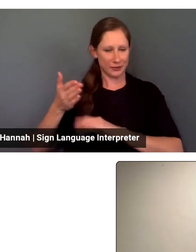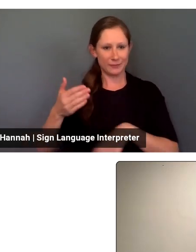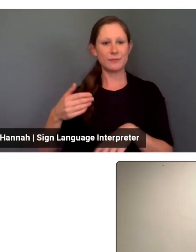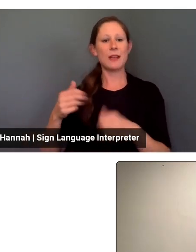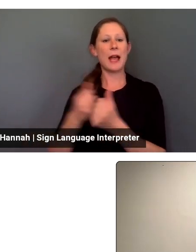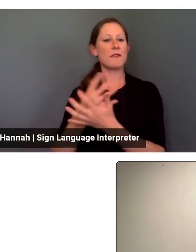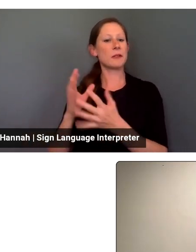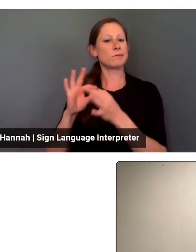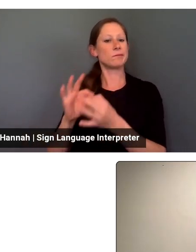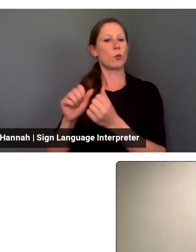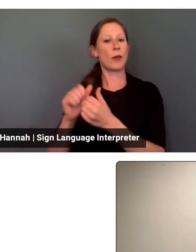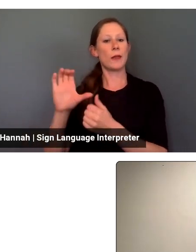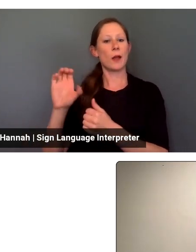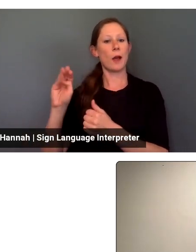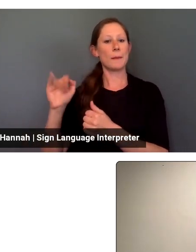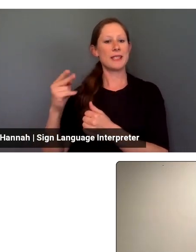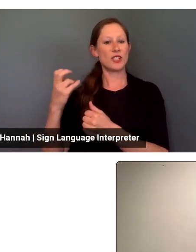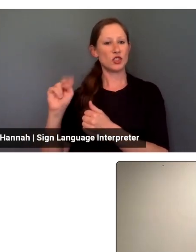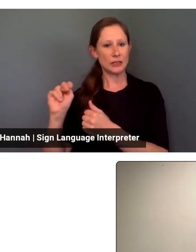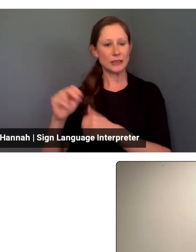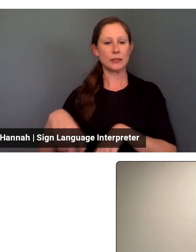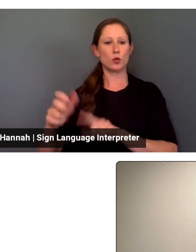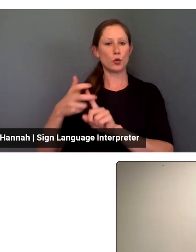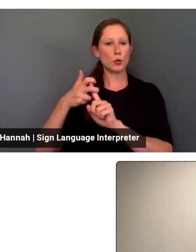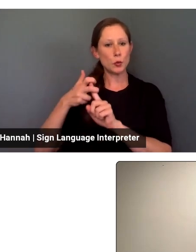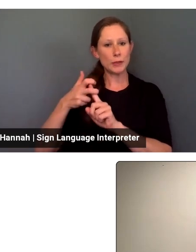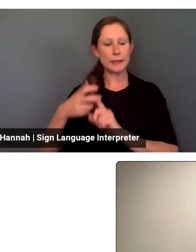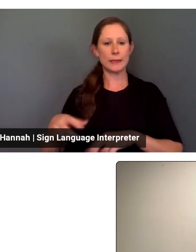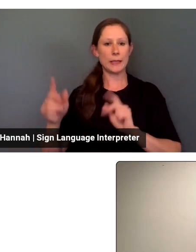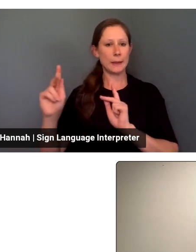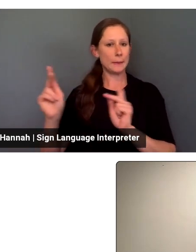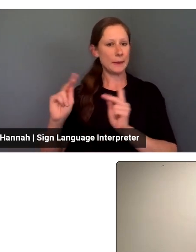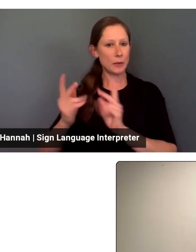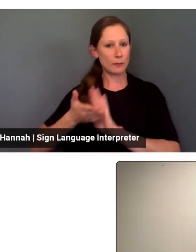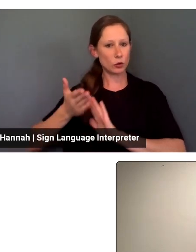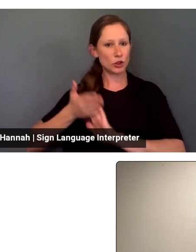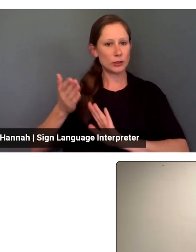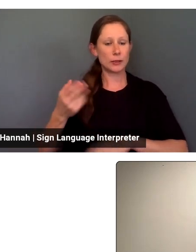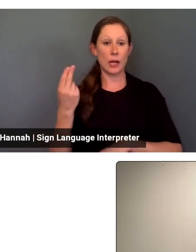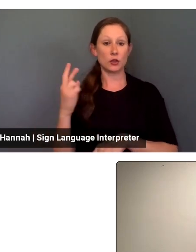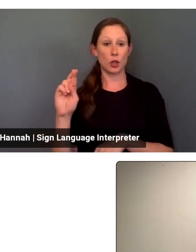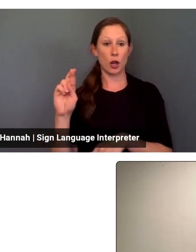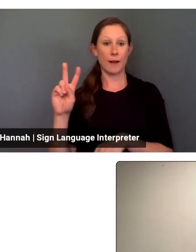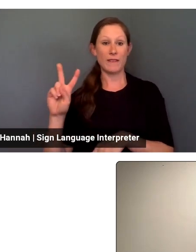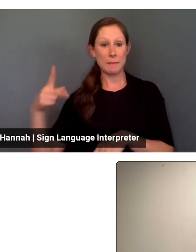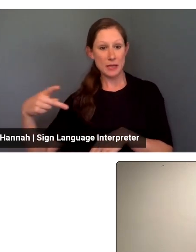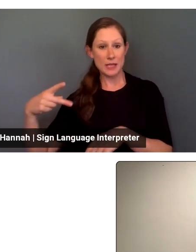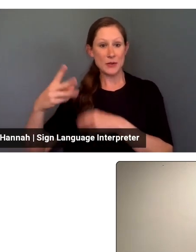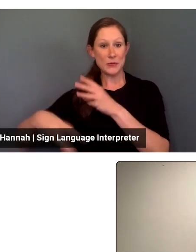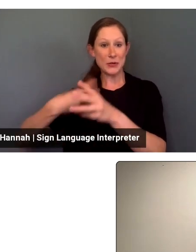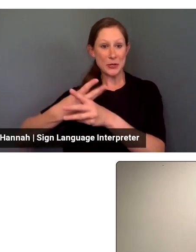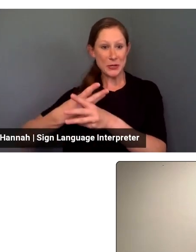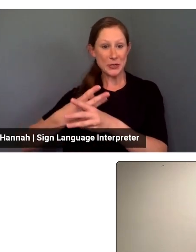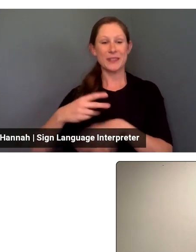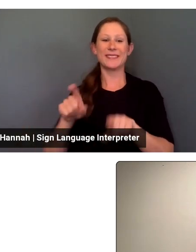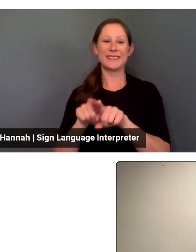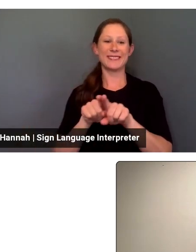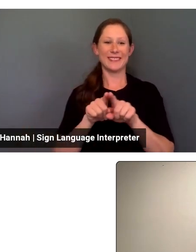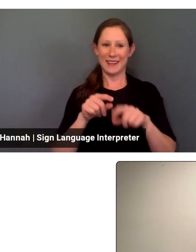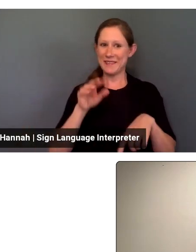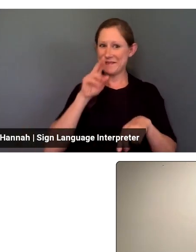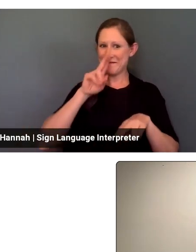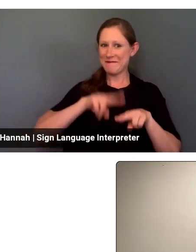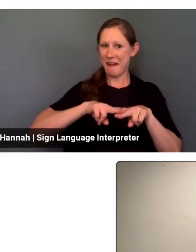and recruiting, people operations, the HRBP world, in addition to a fun real estate and workplace